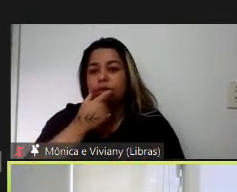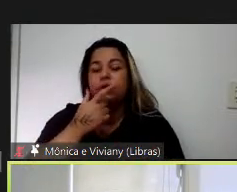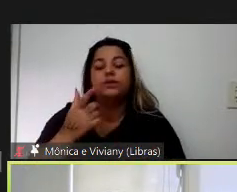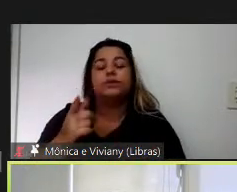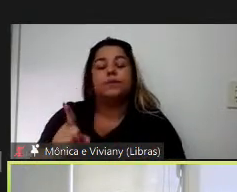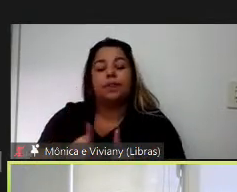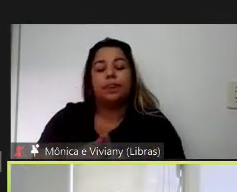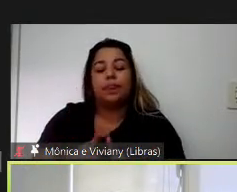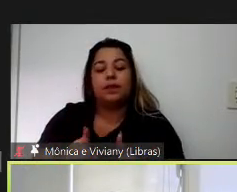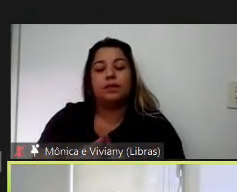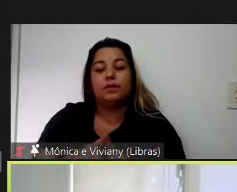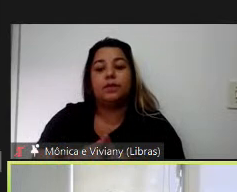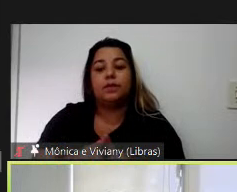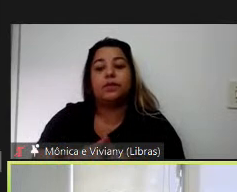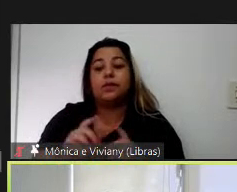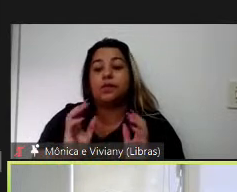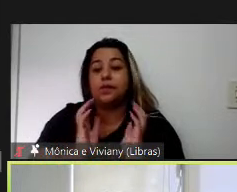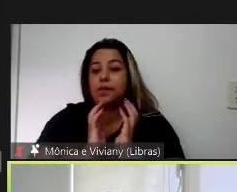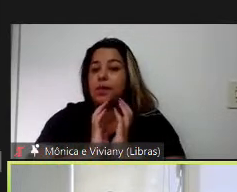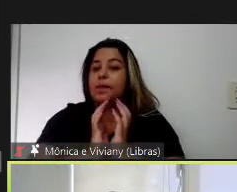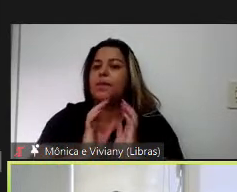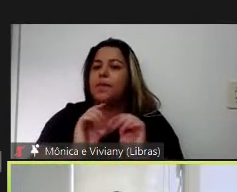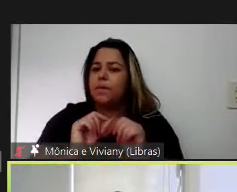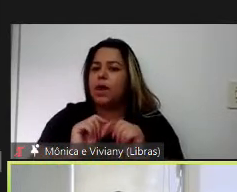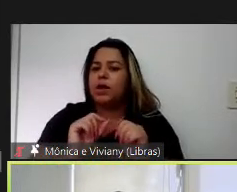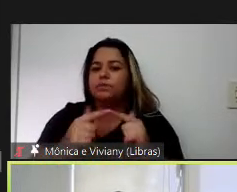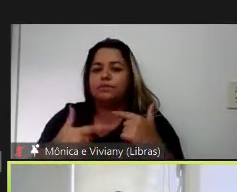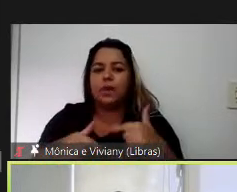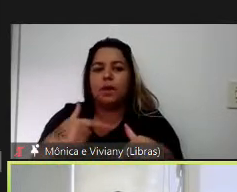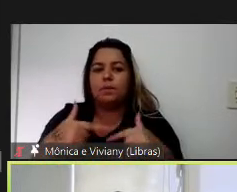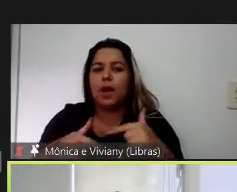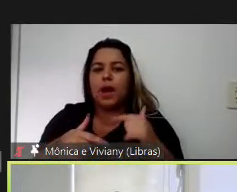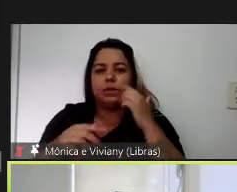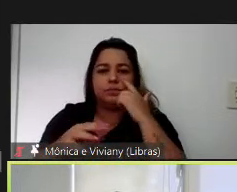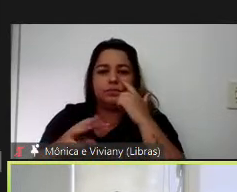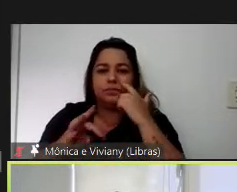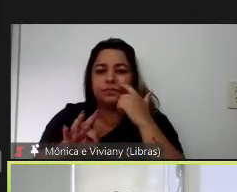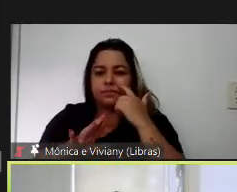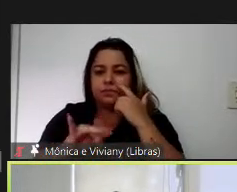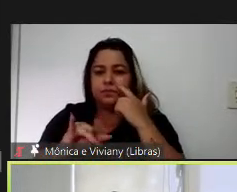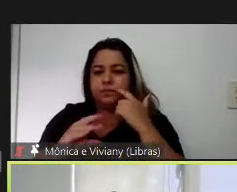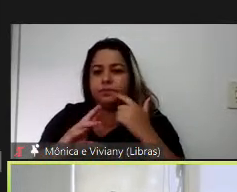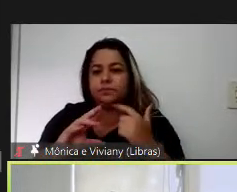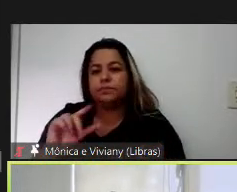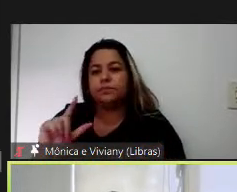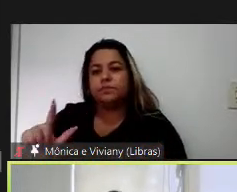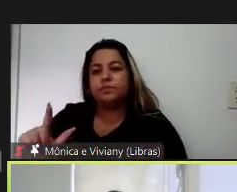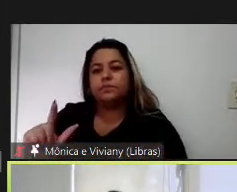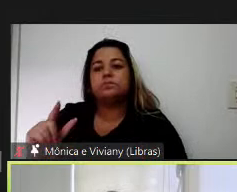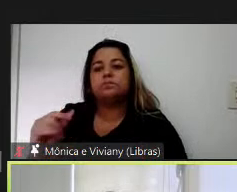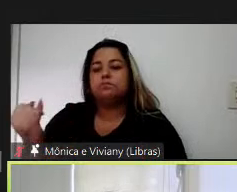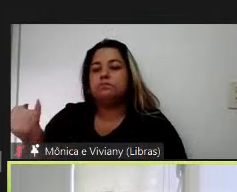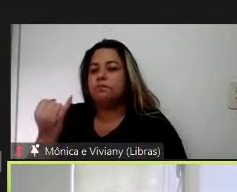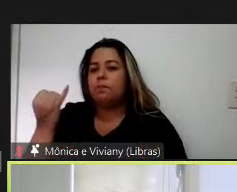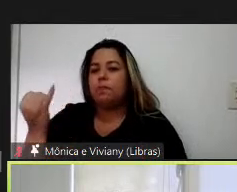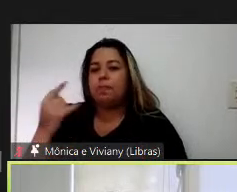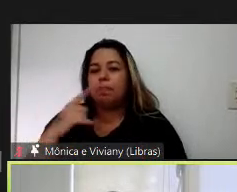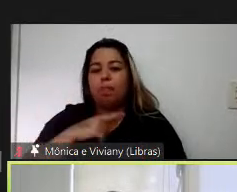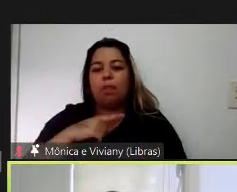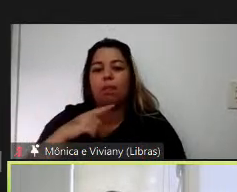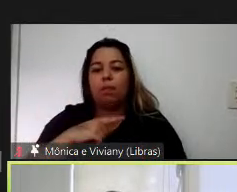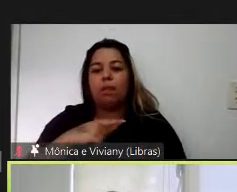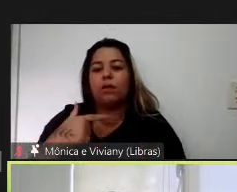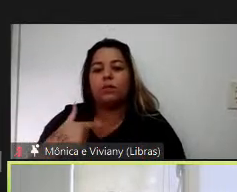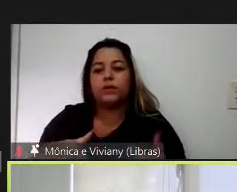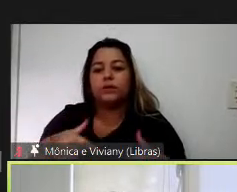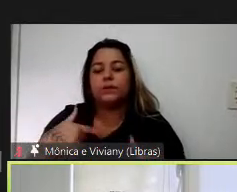27,000 oral health teams. That's very important.